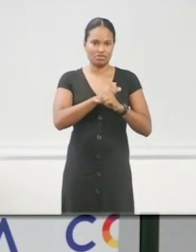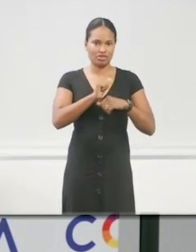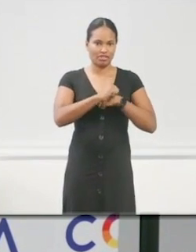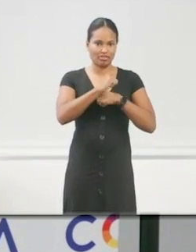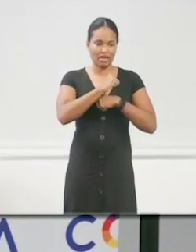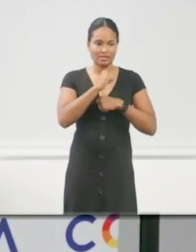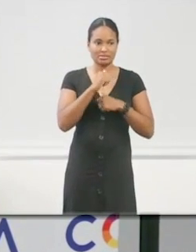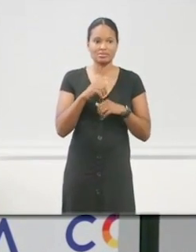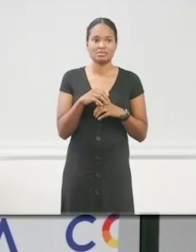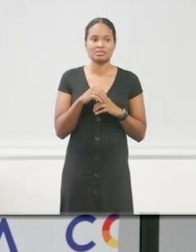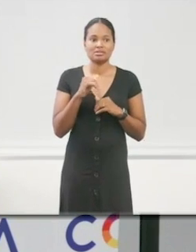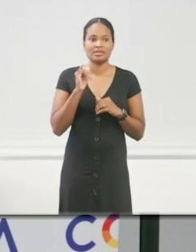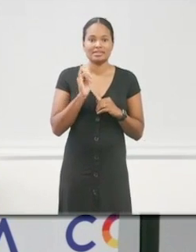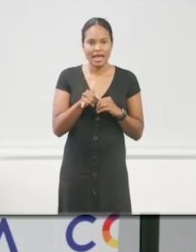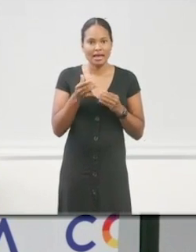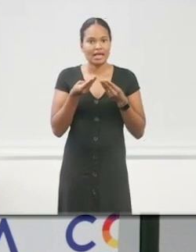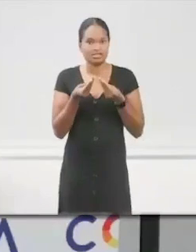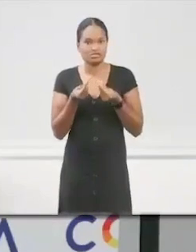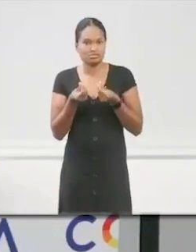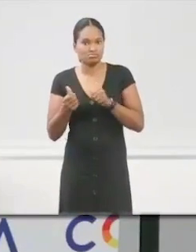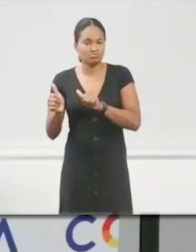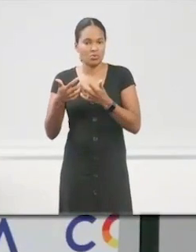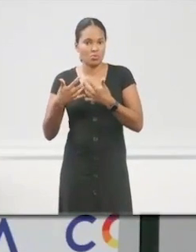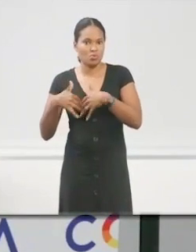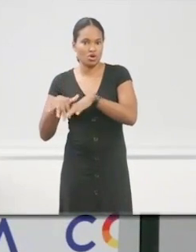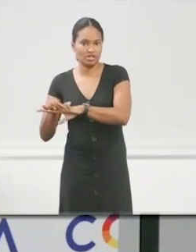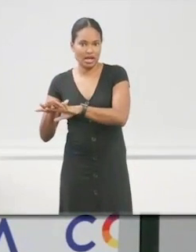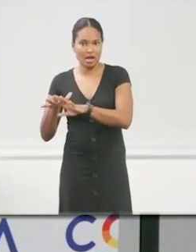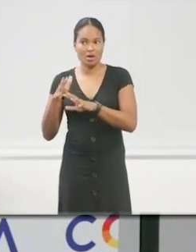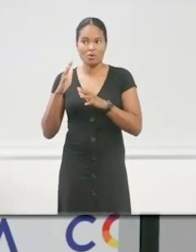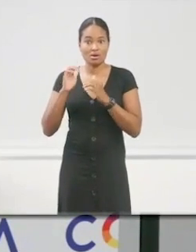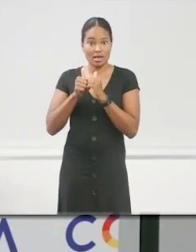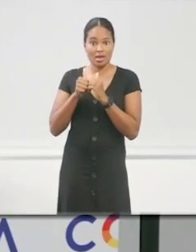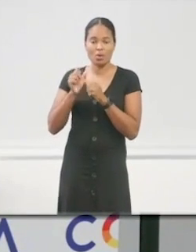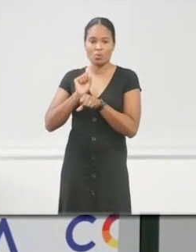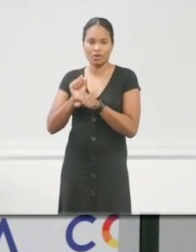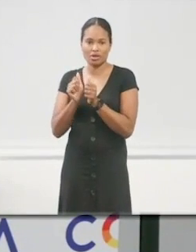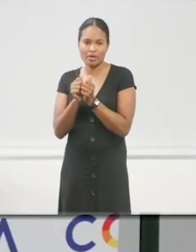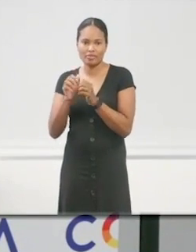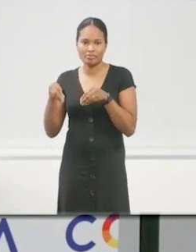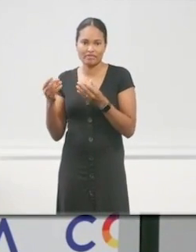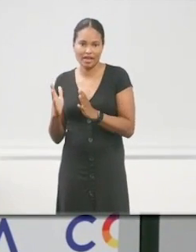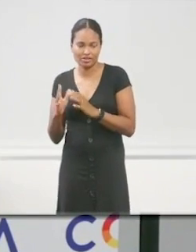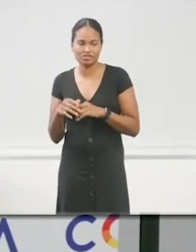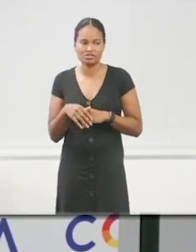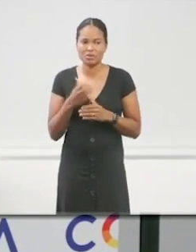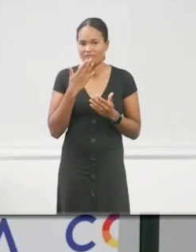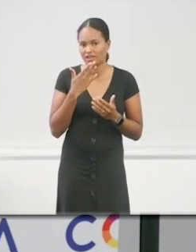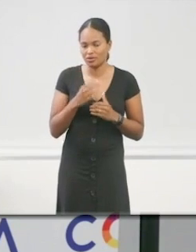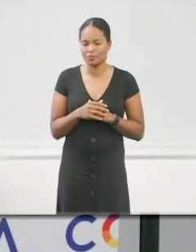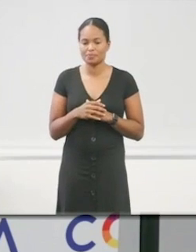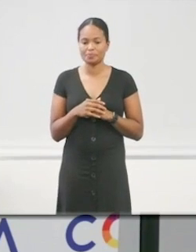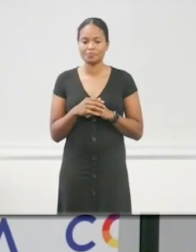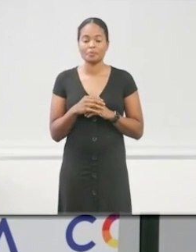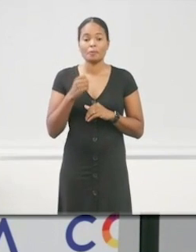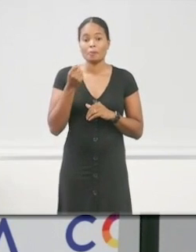played out in the way in which we're working with our providers and members. So thank you for that. The